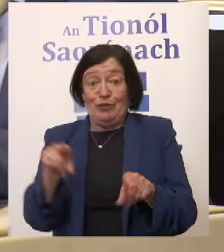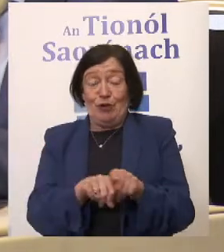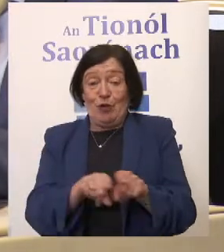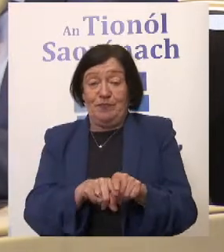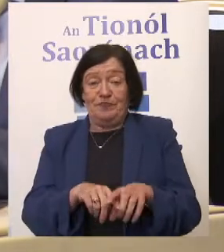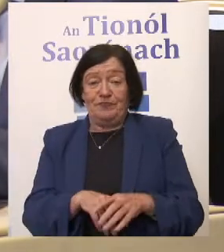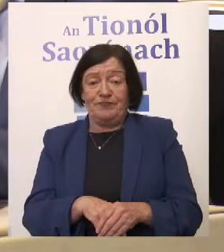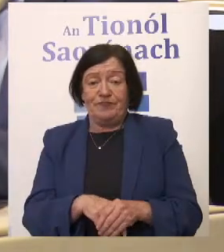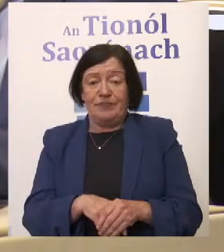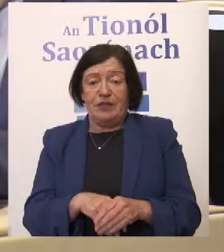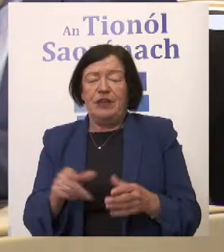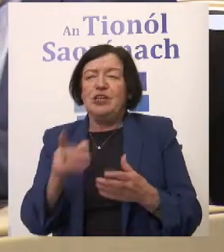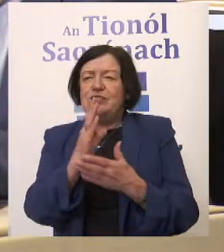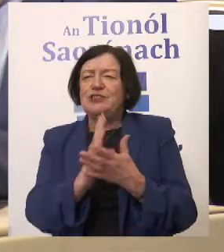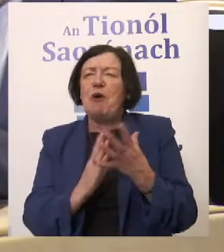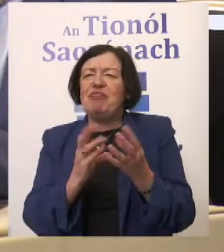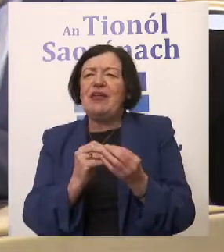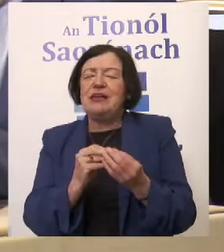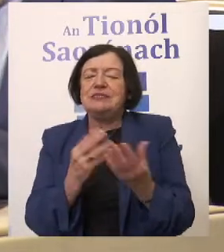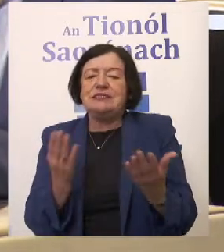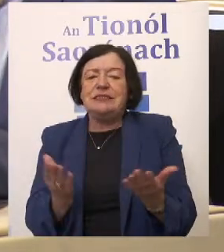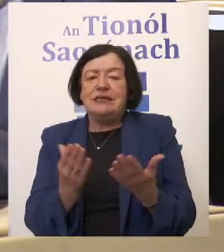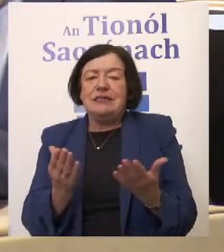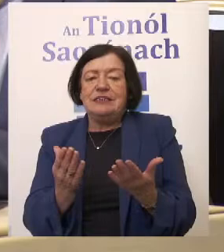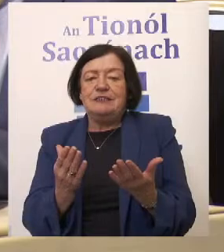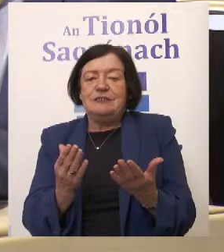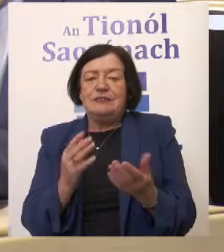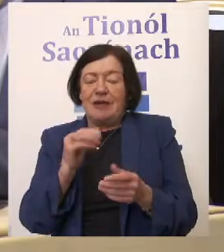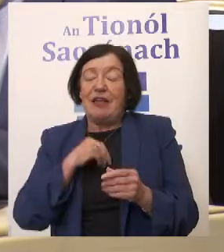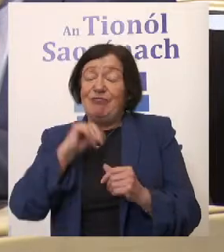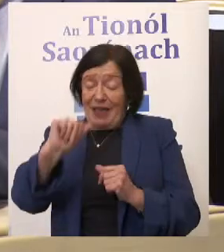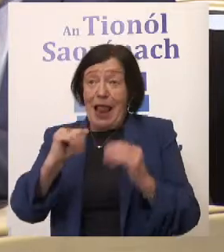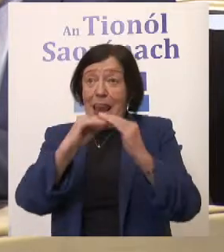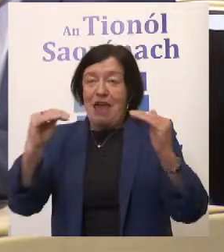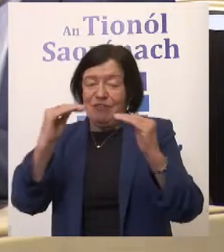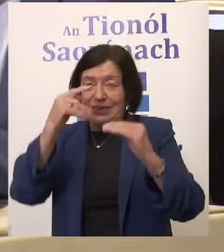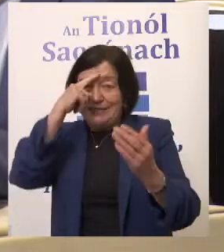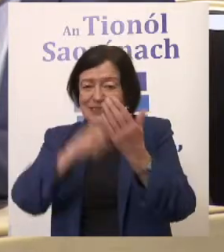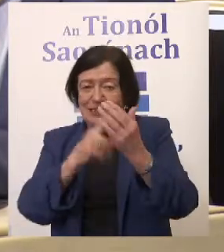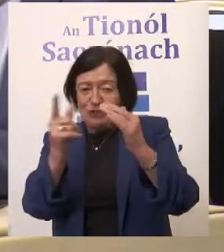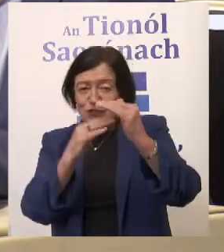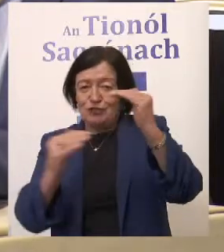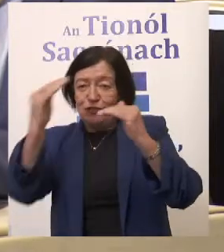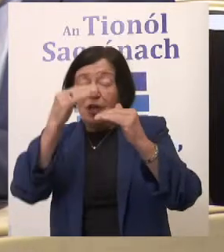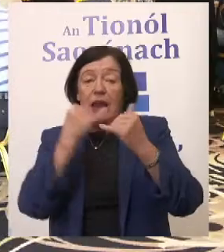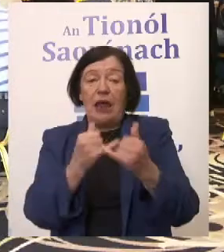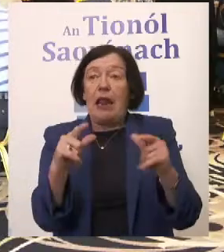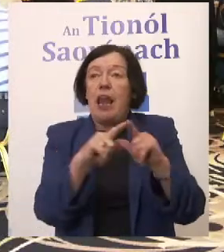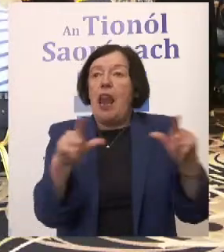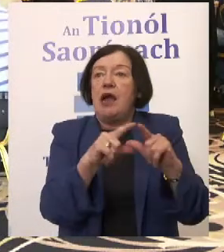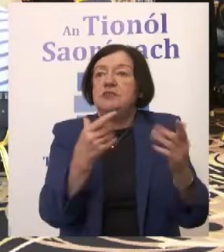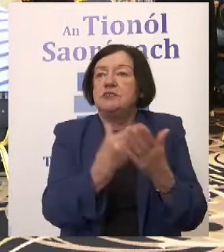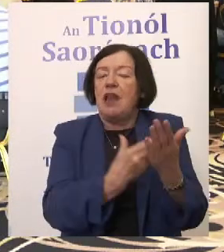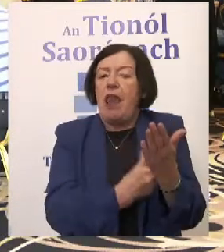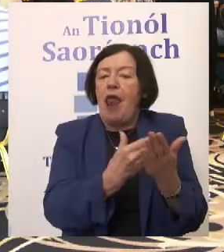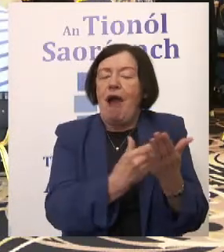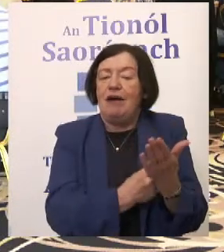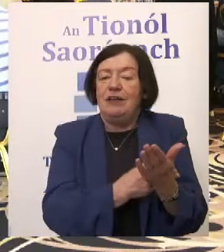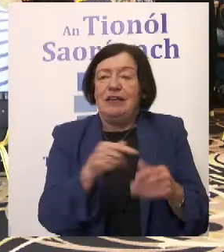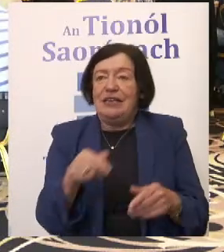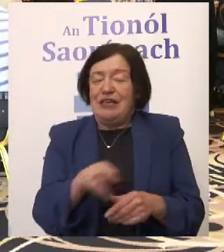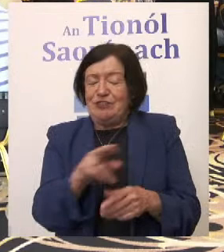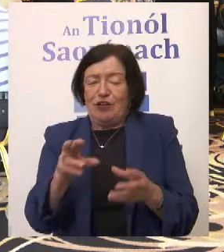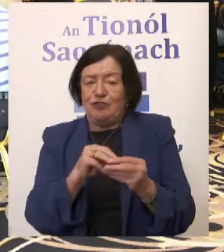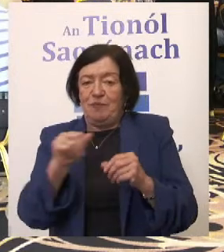because certain things are, ought to be done at that level. Like if you take the licensing law issues, that's probably not something that should